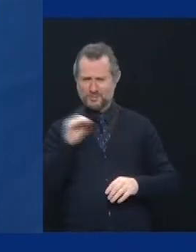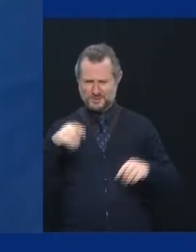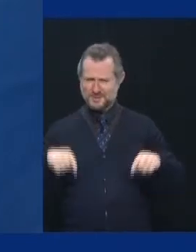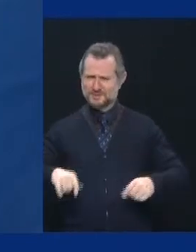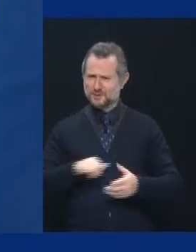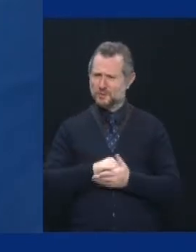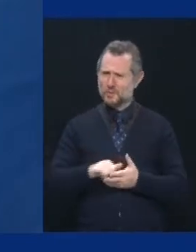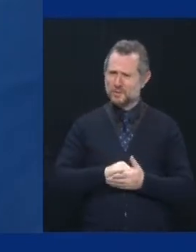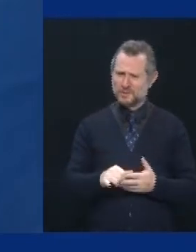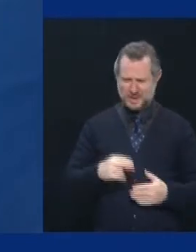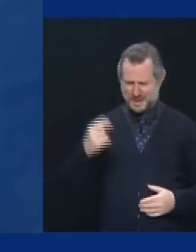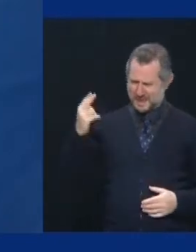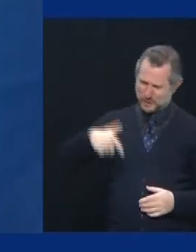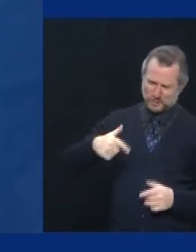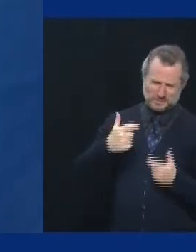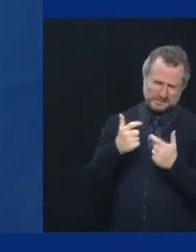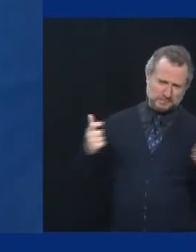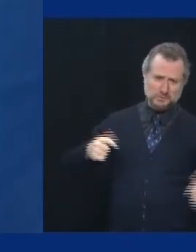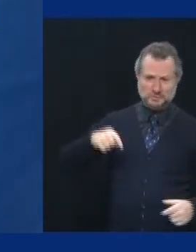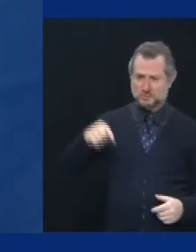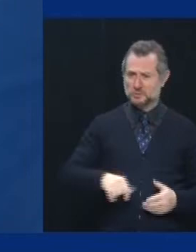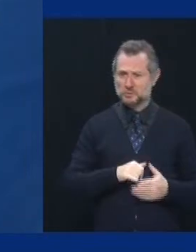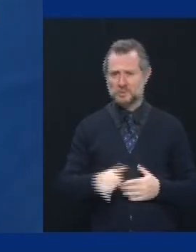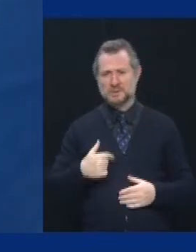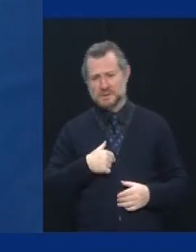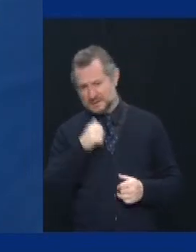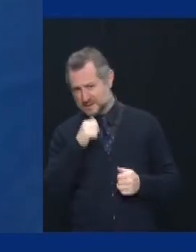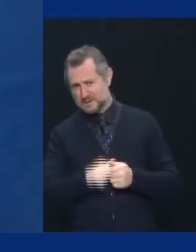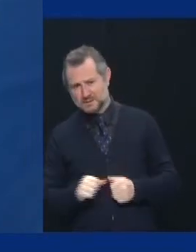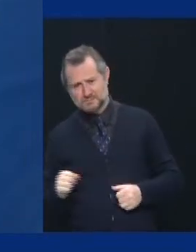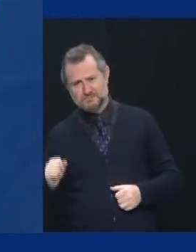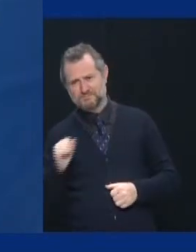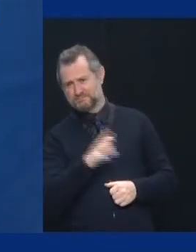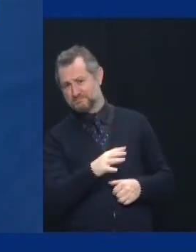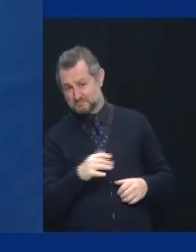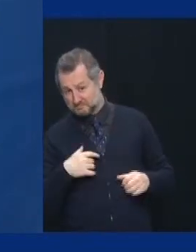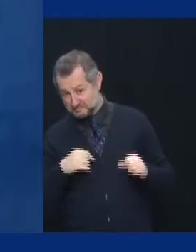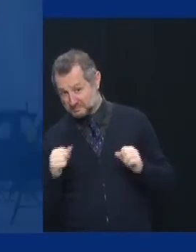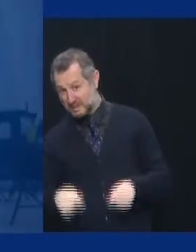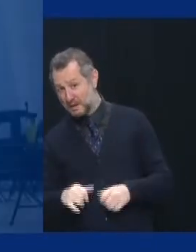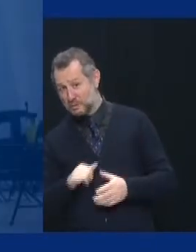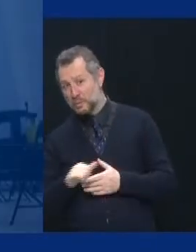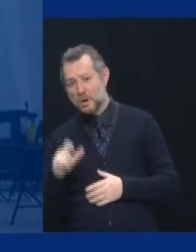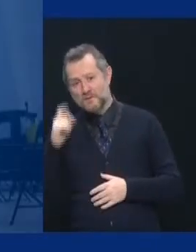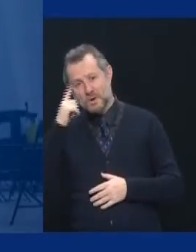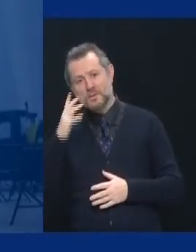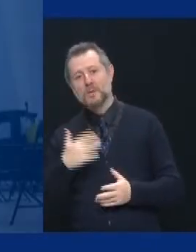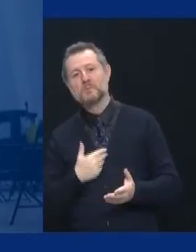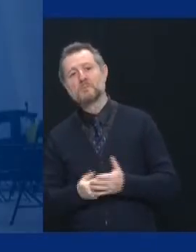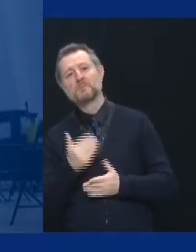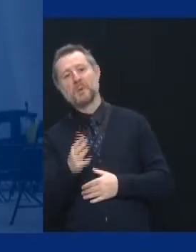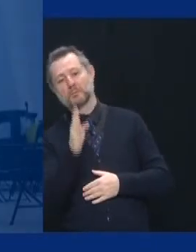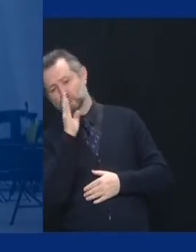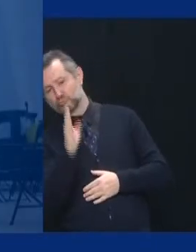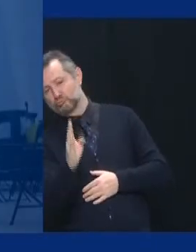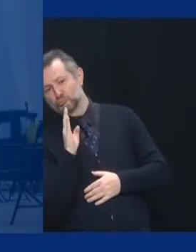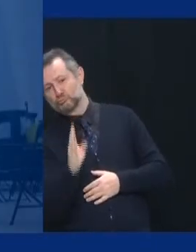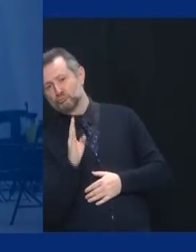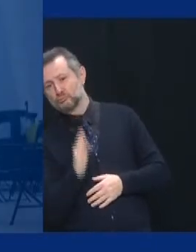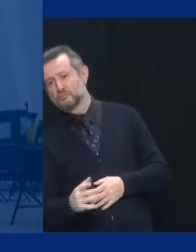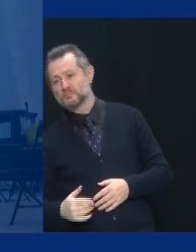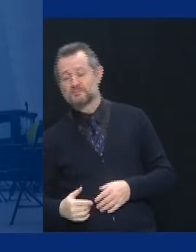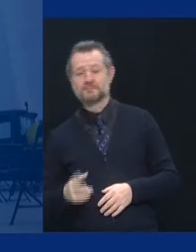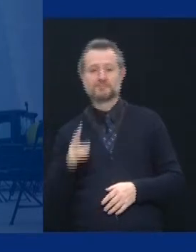here, and I sent a letter asking for if New York could buy directly from Pfizer. Wednesday